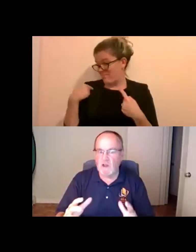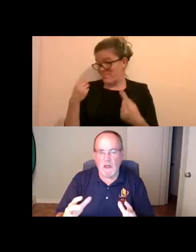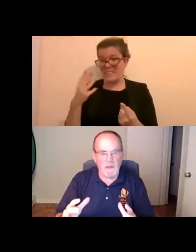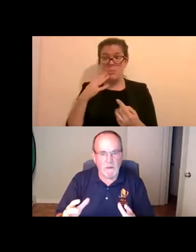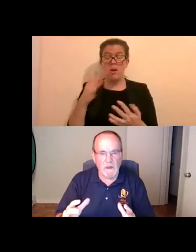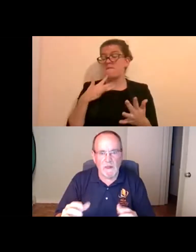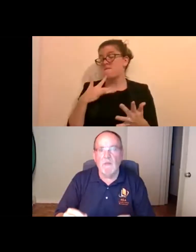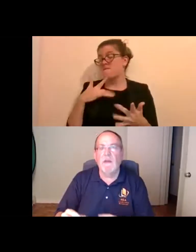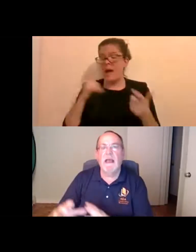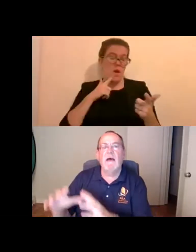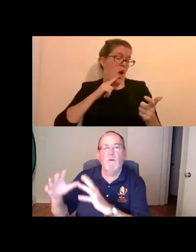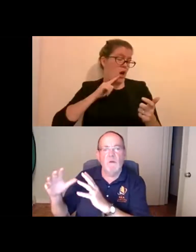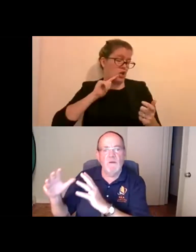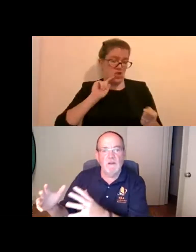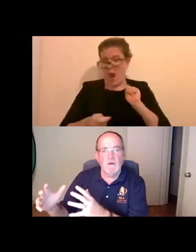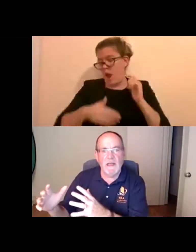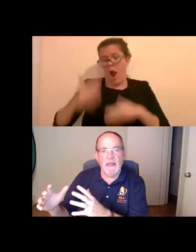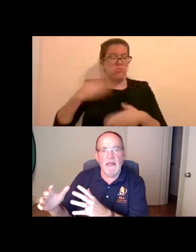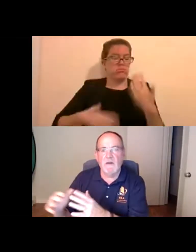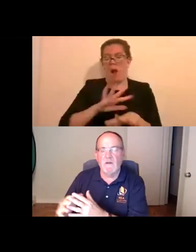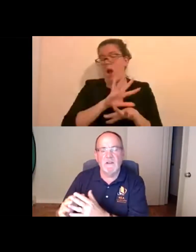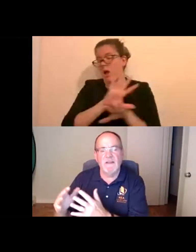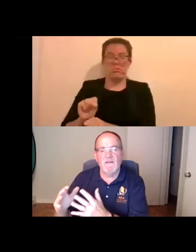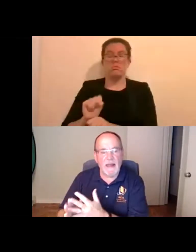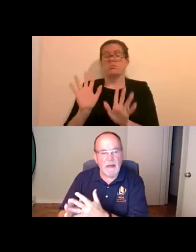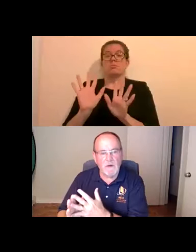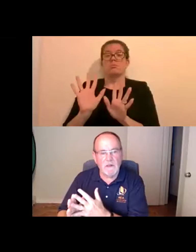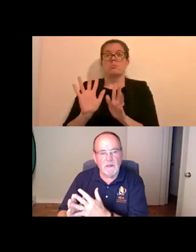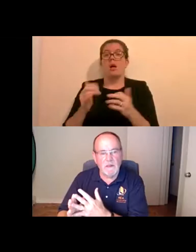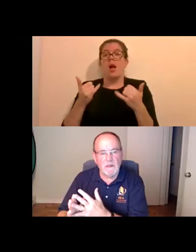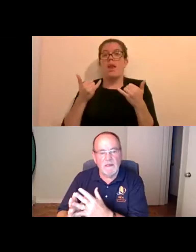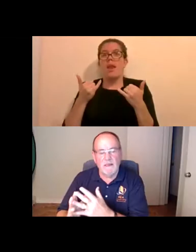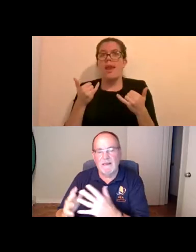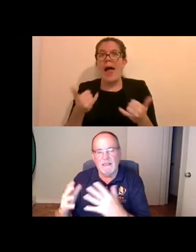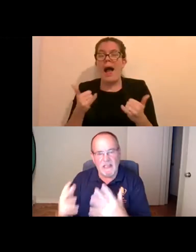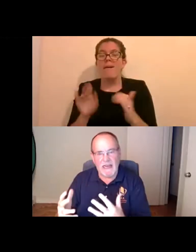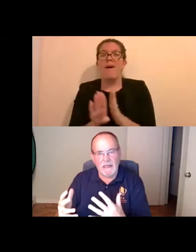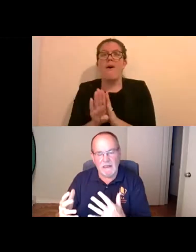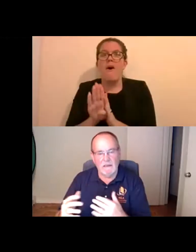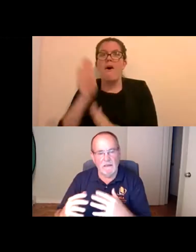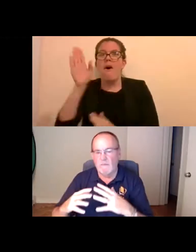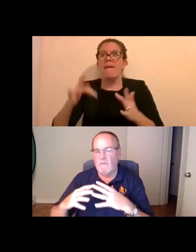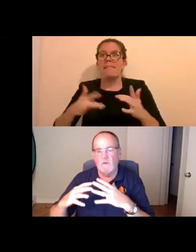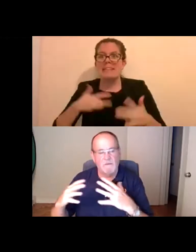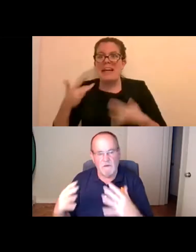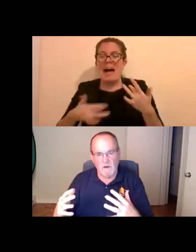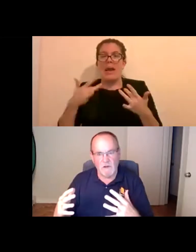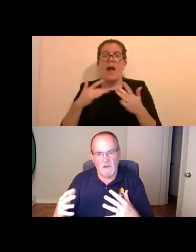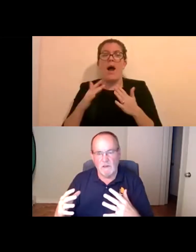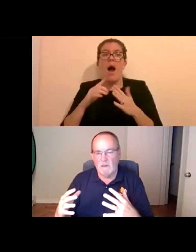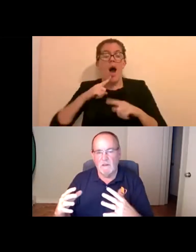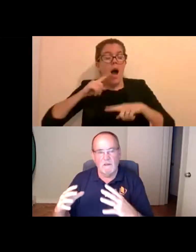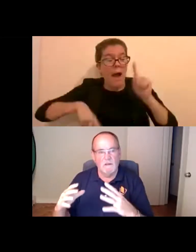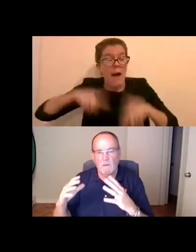hard adjustment. But now we're moving into a time of just a vibrant, an exciting,